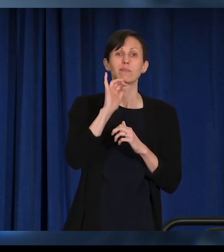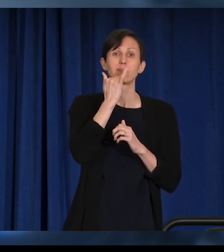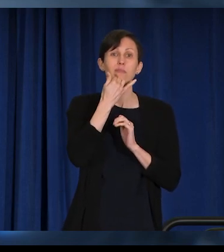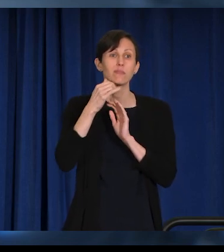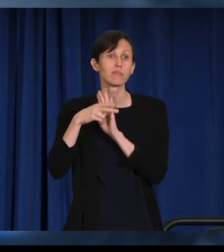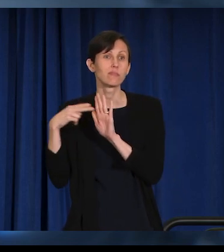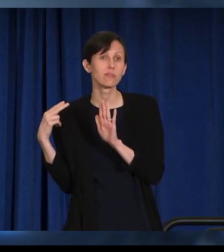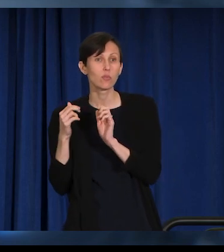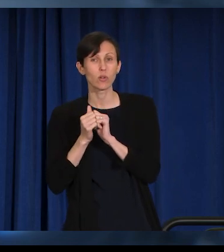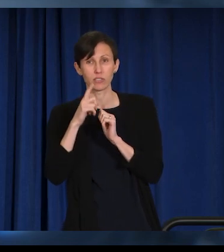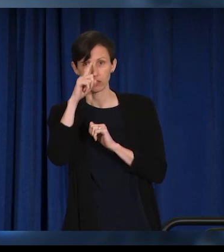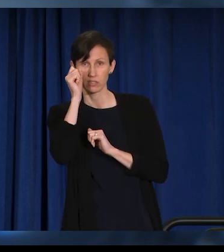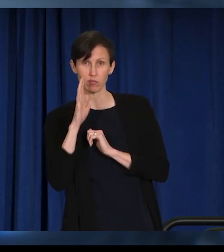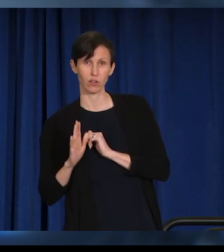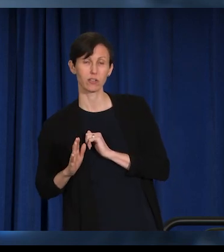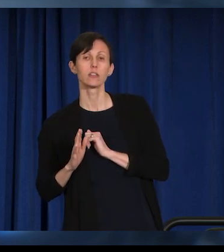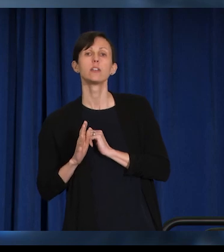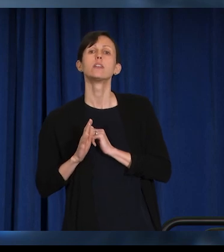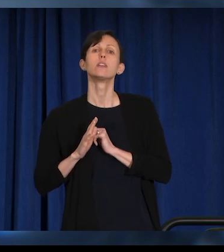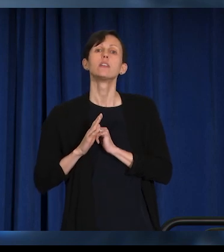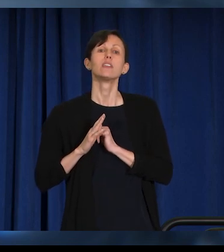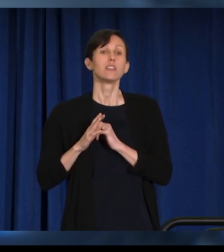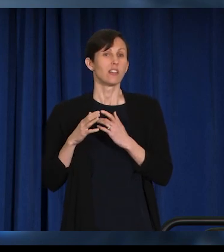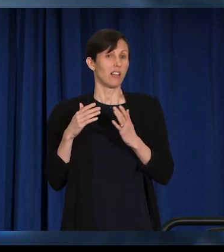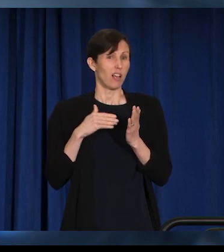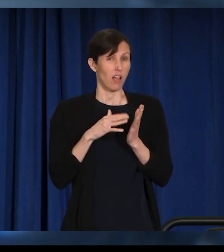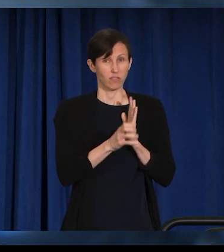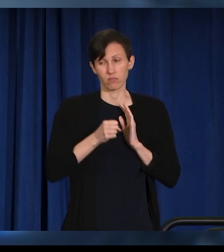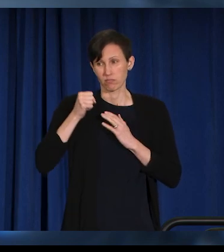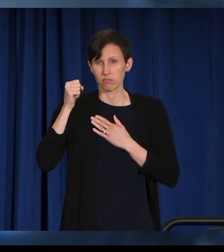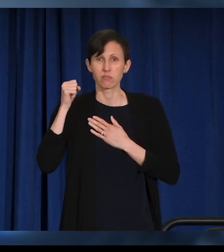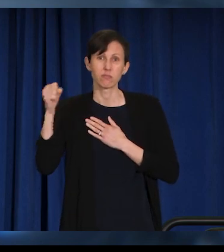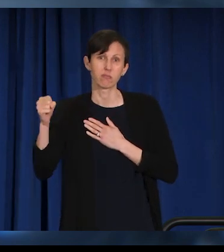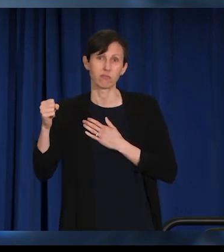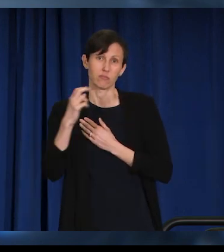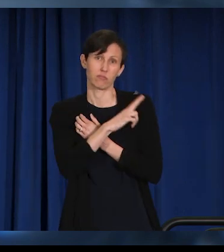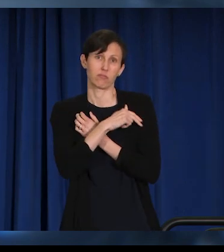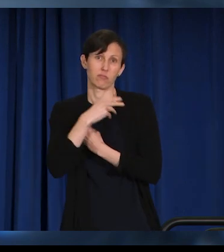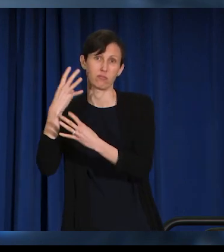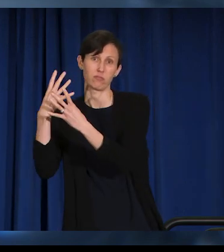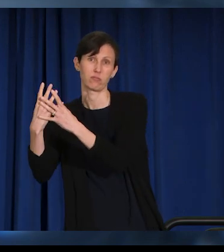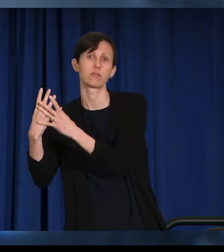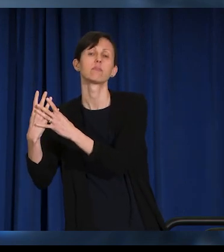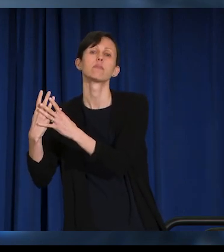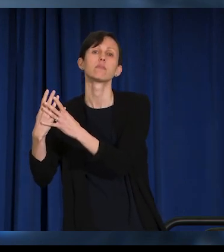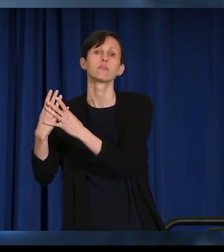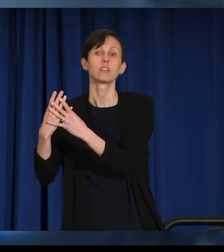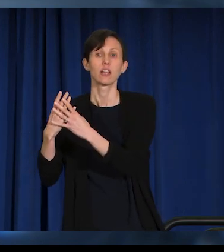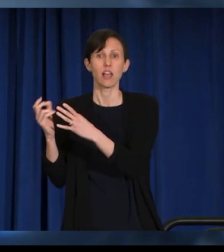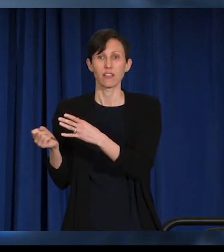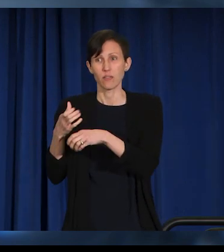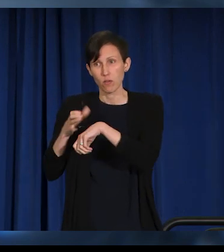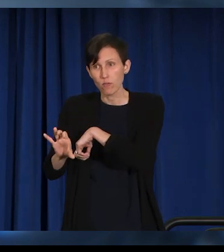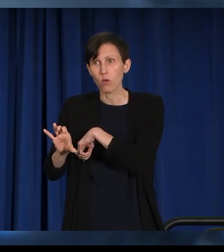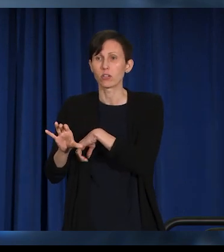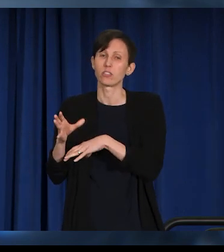As a result, they were commonly institutionalized and subject to inhumane treatments that included electric shock